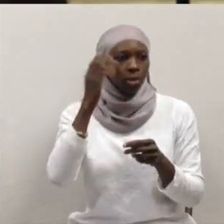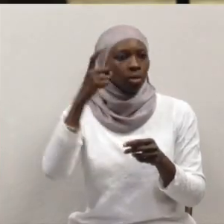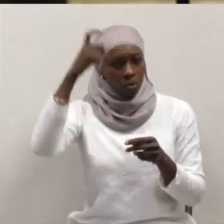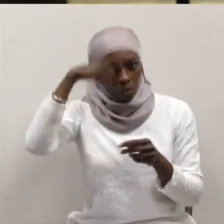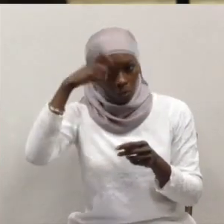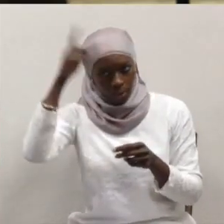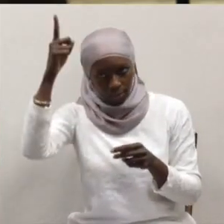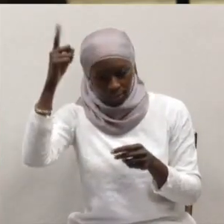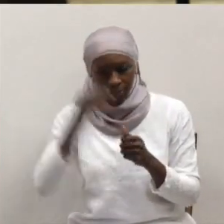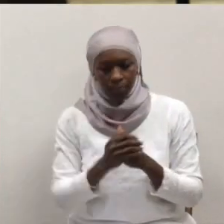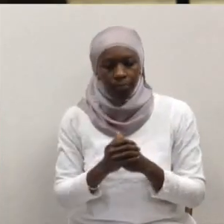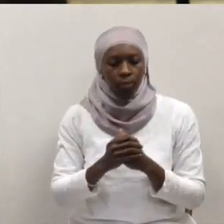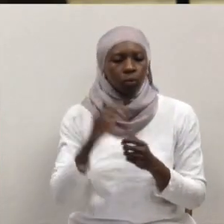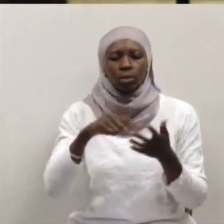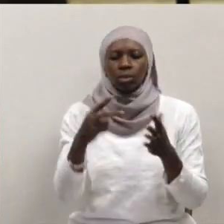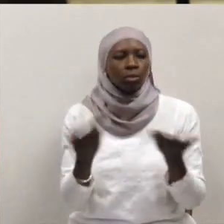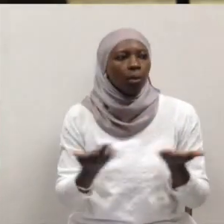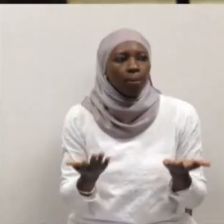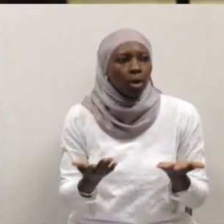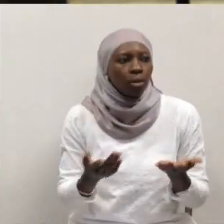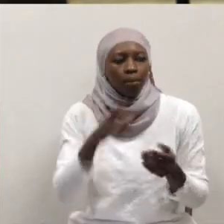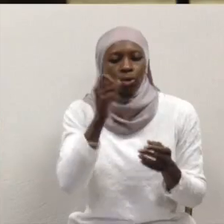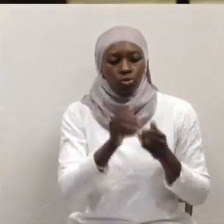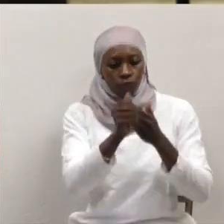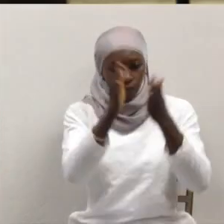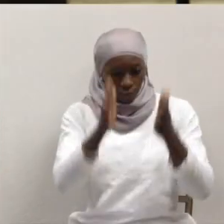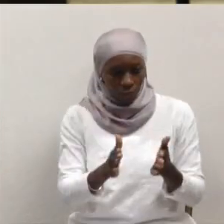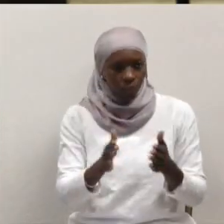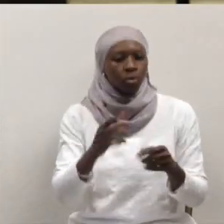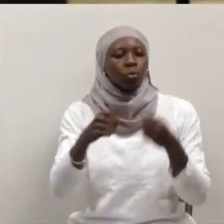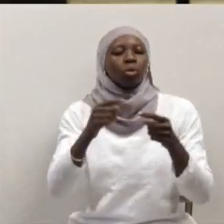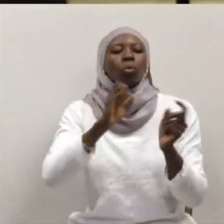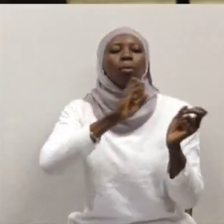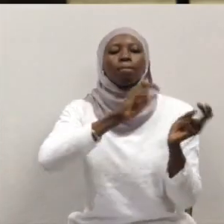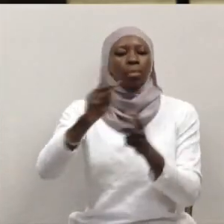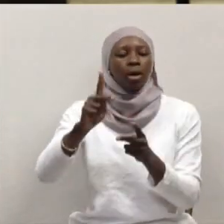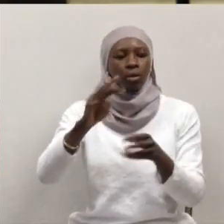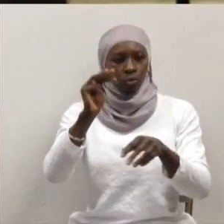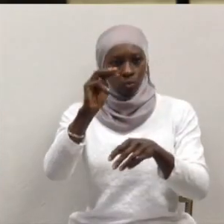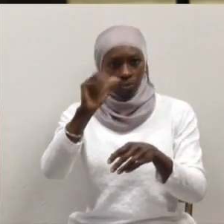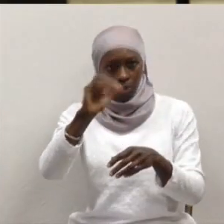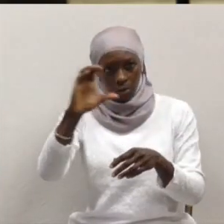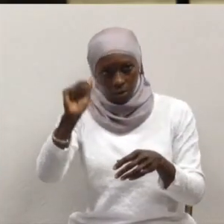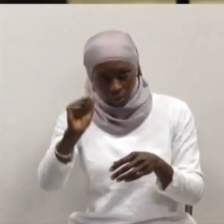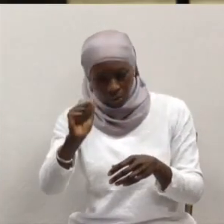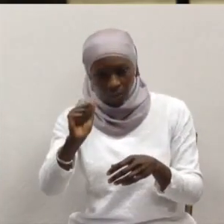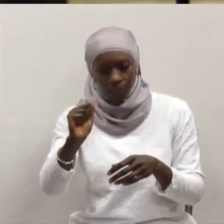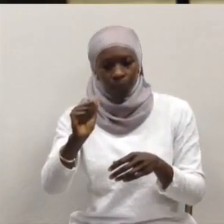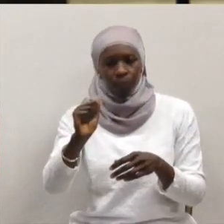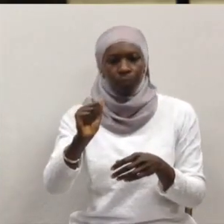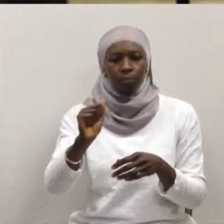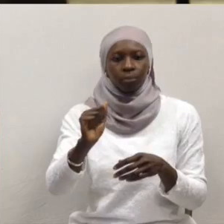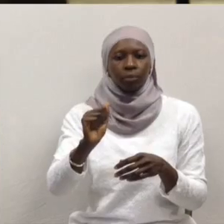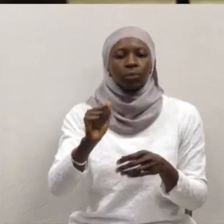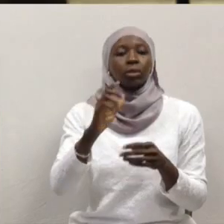companions, when they were going back to Mecca in the year of conquest, they were coming not 1,400, but